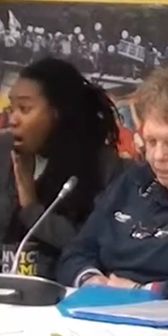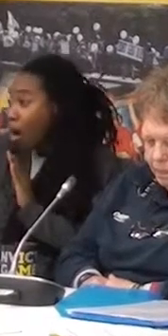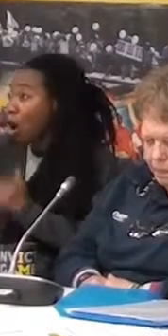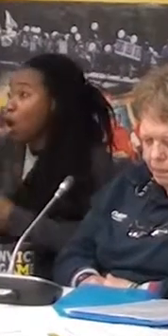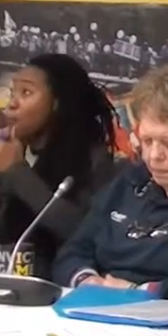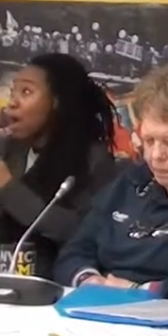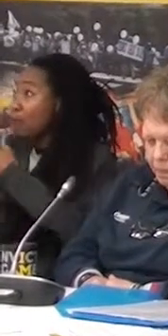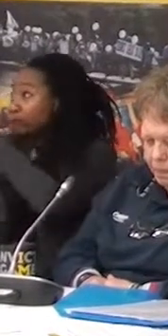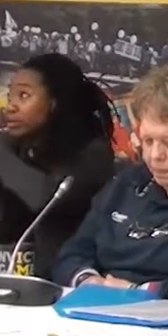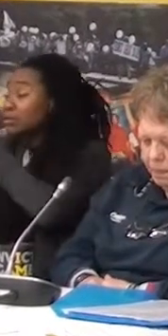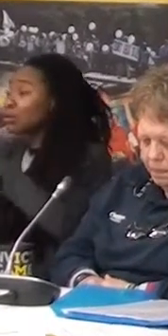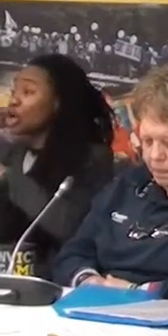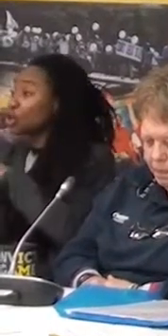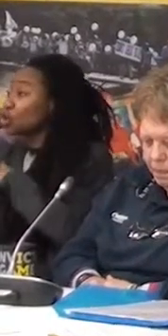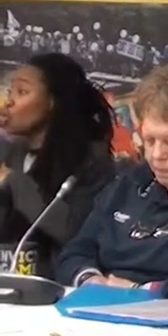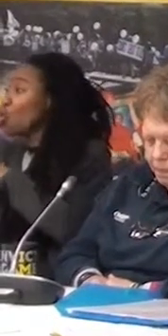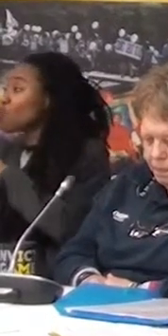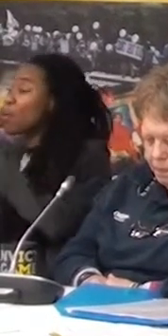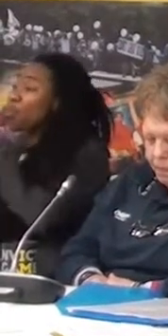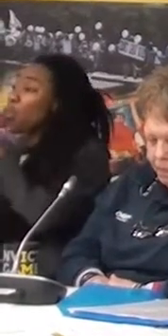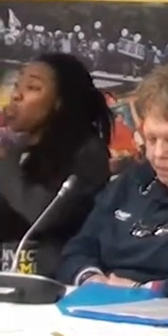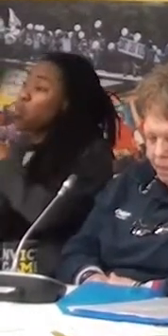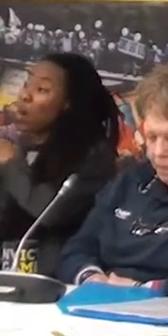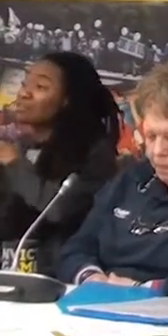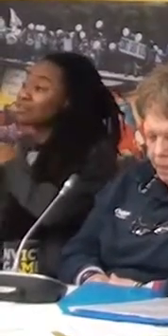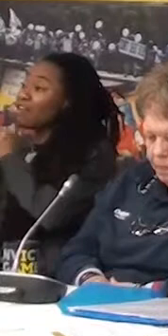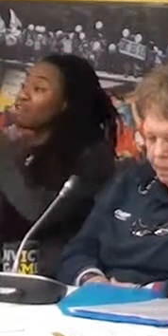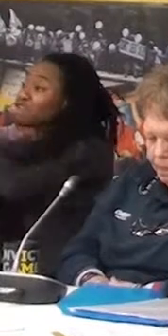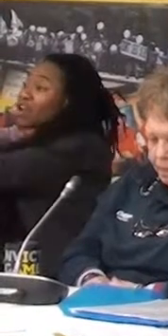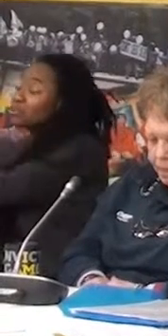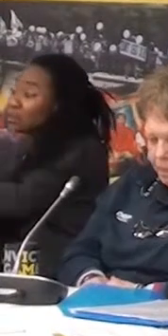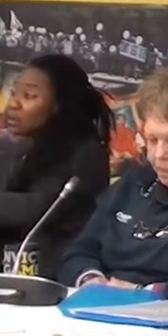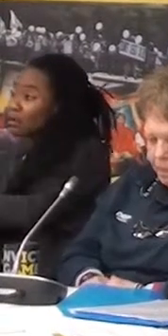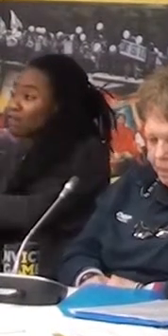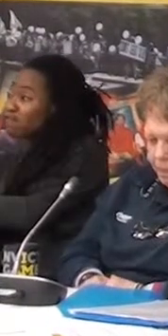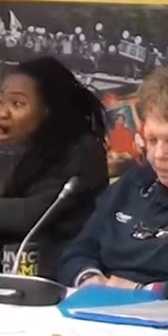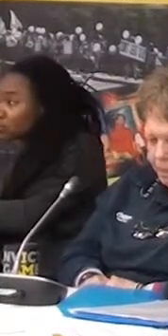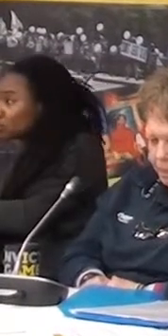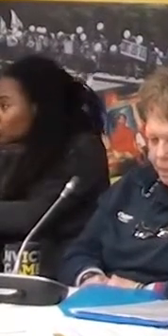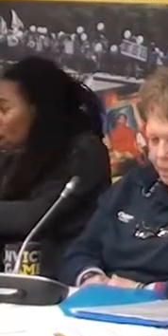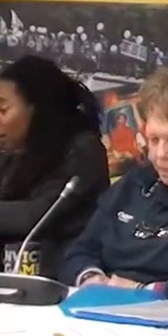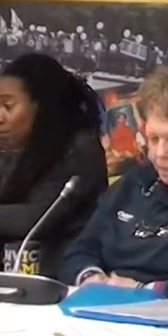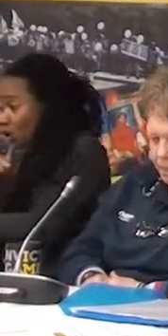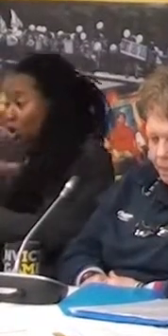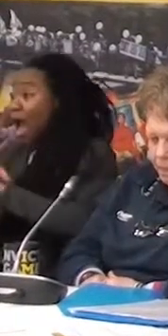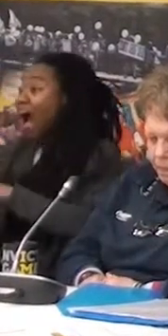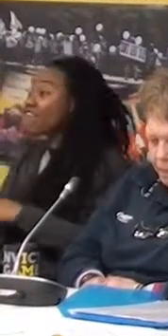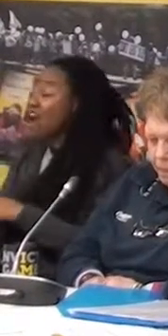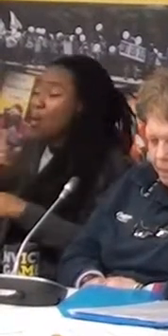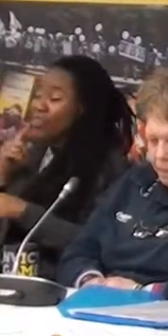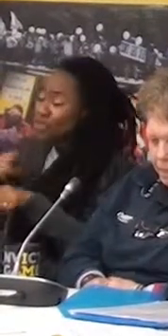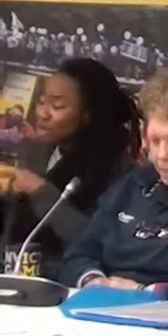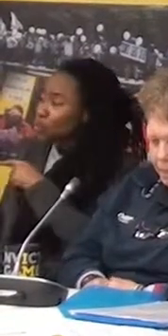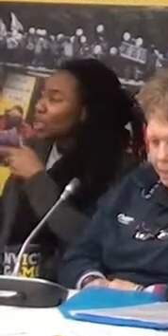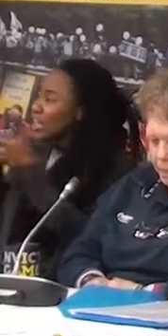Britain and, of course, the Western Front. Because when they were actually negotiating, you know, finishing the war and so